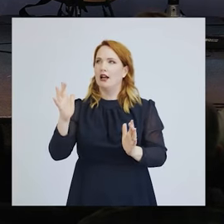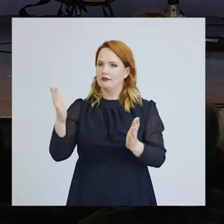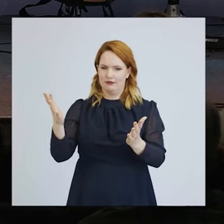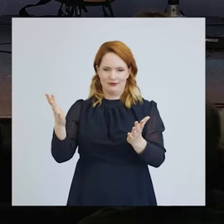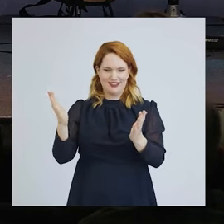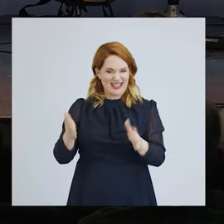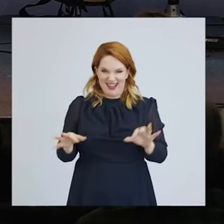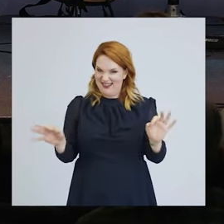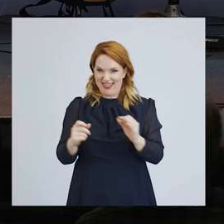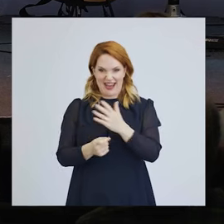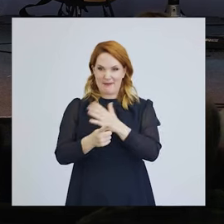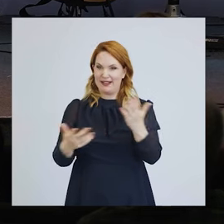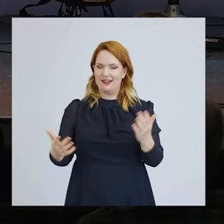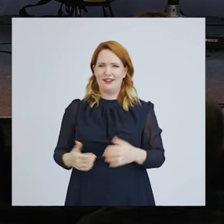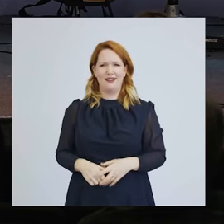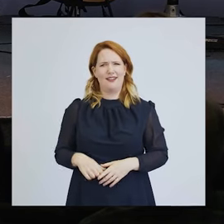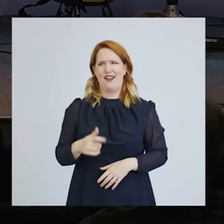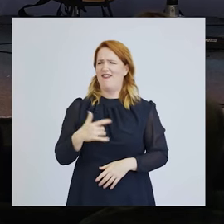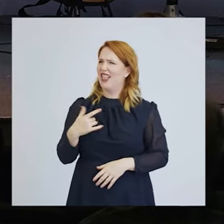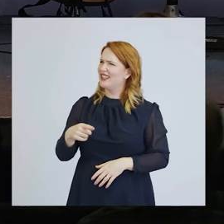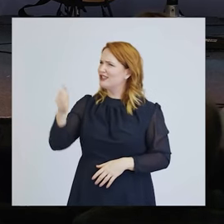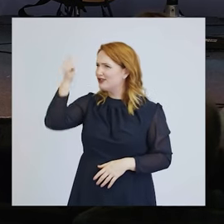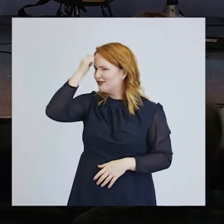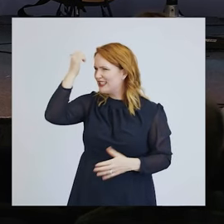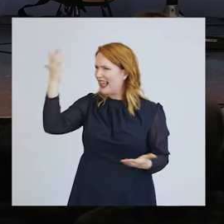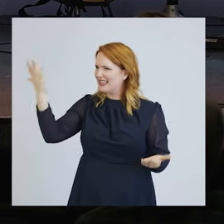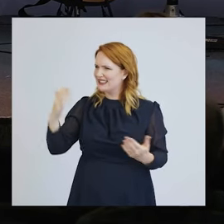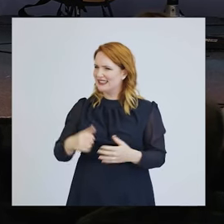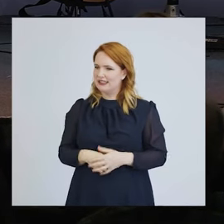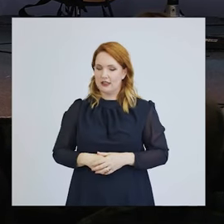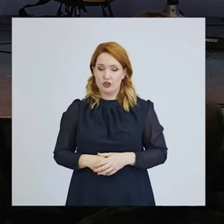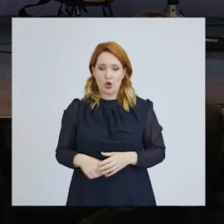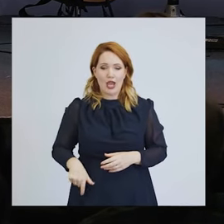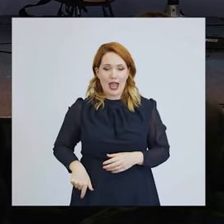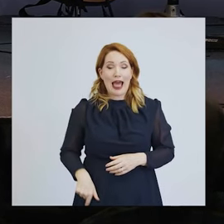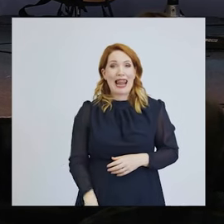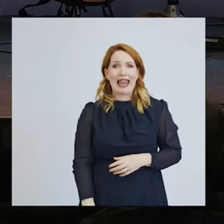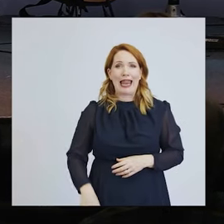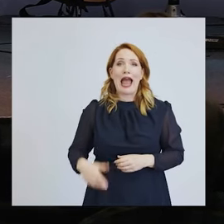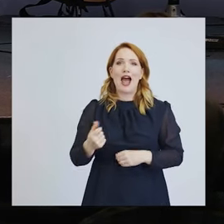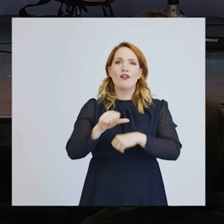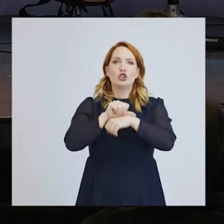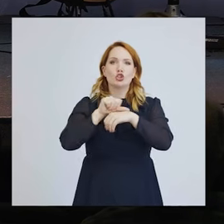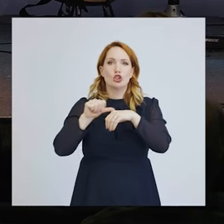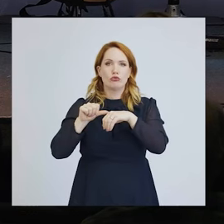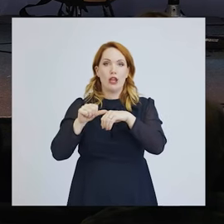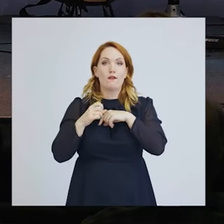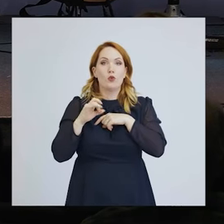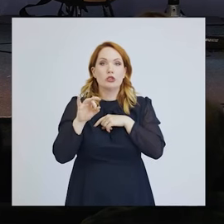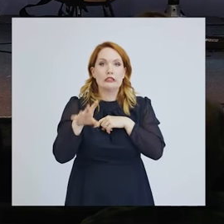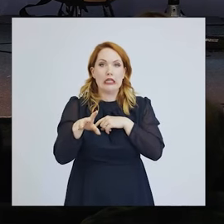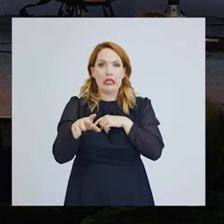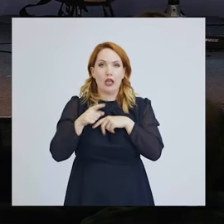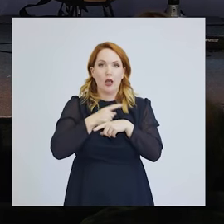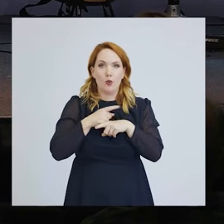for it in the name of Jesus and still nothing happened. And I was like, this is ridiculous. And I had surgery on my leg and